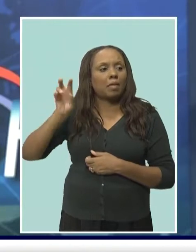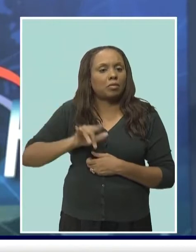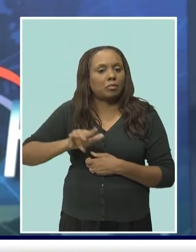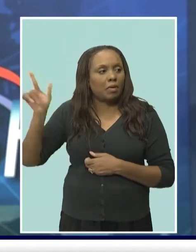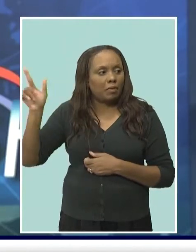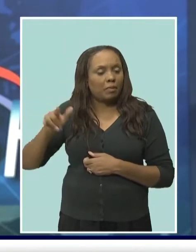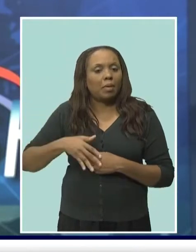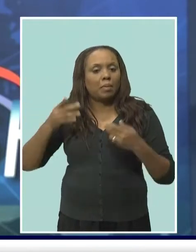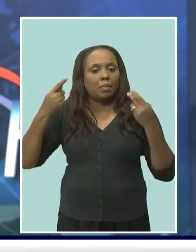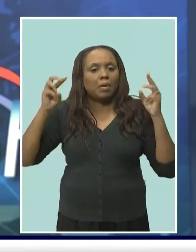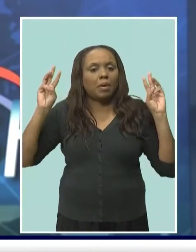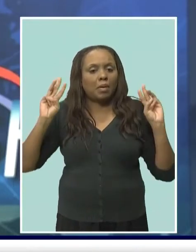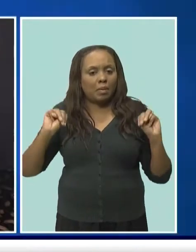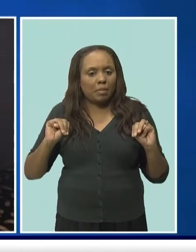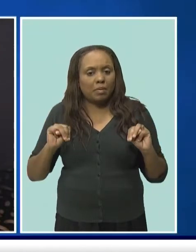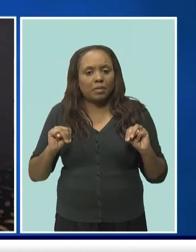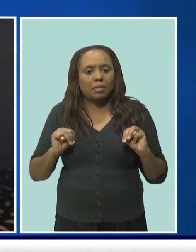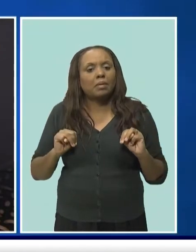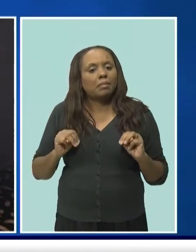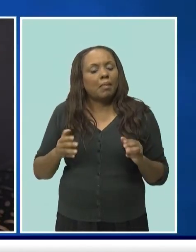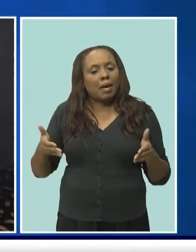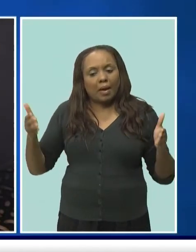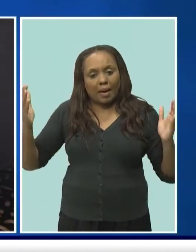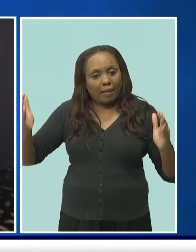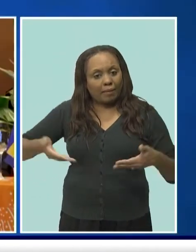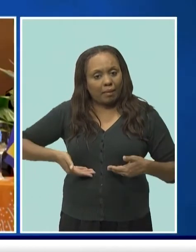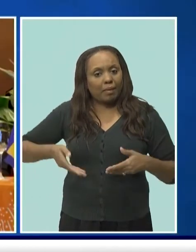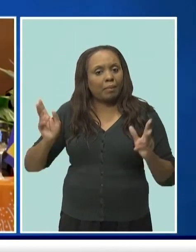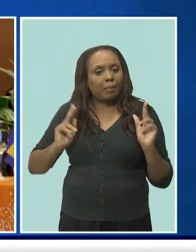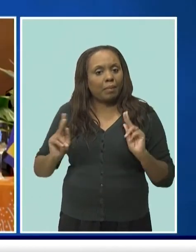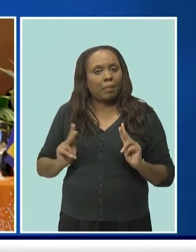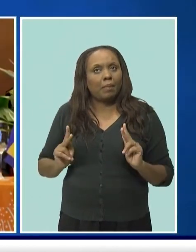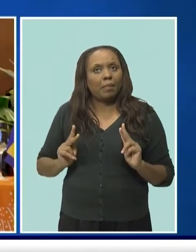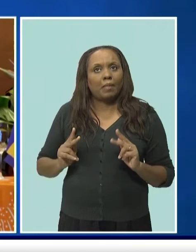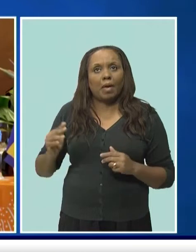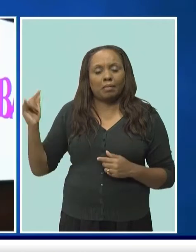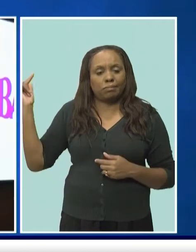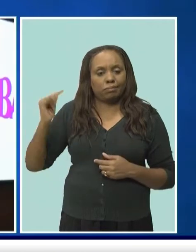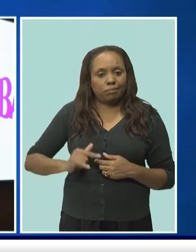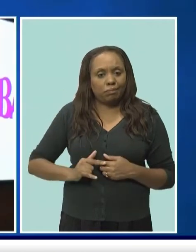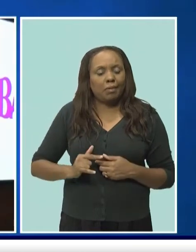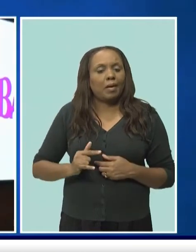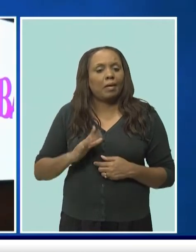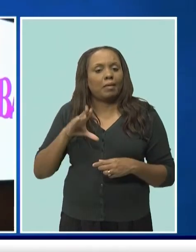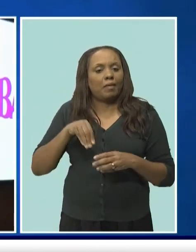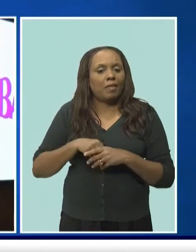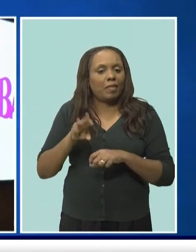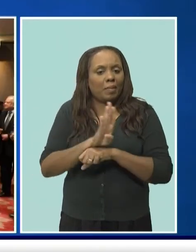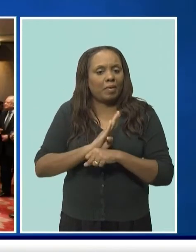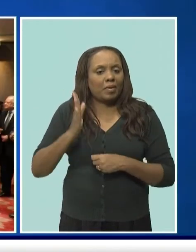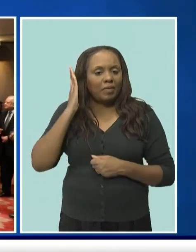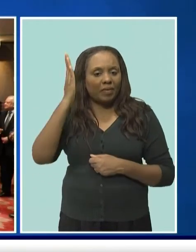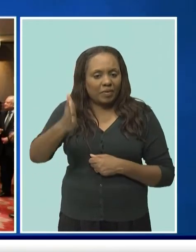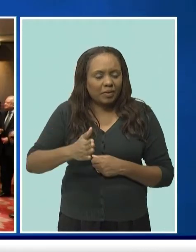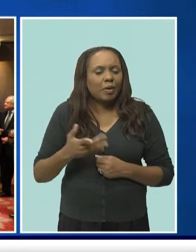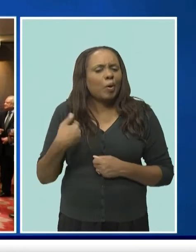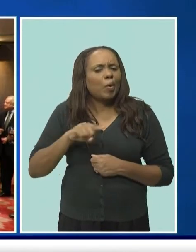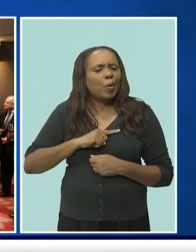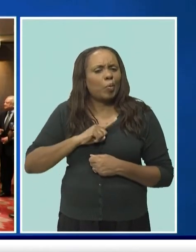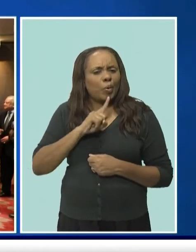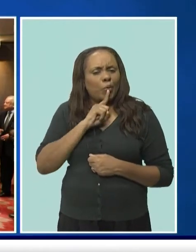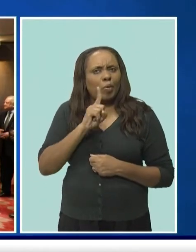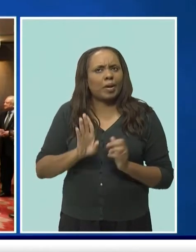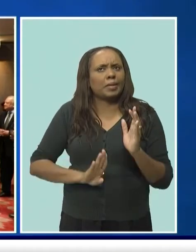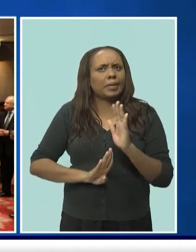Minister Mia Motley has extended an invitation to them to be a part of the island's future as the destination continues to grow its